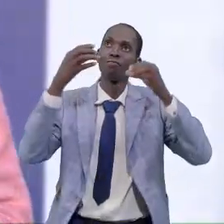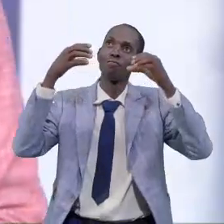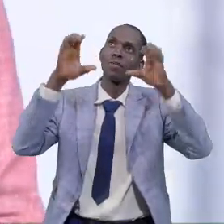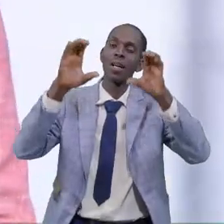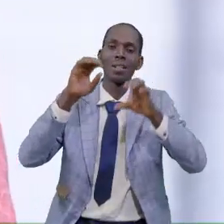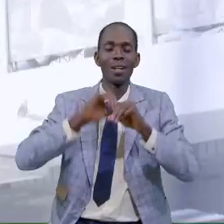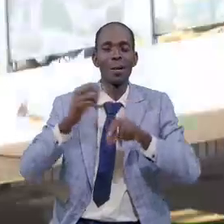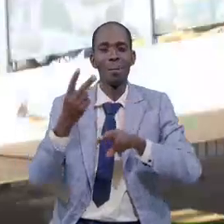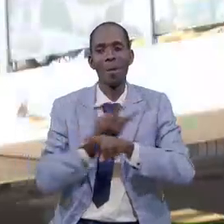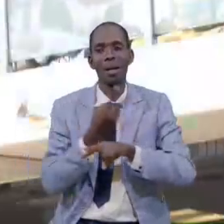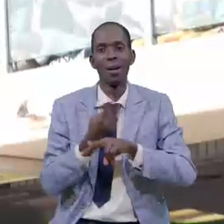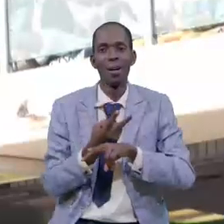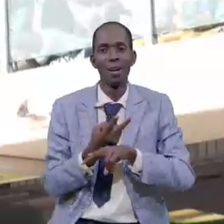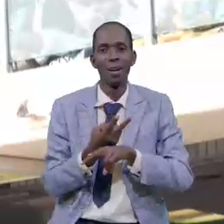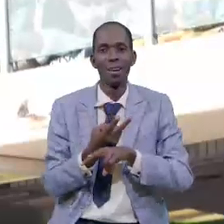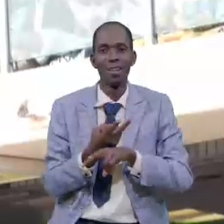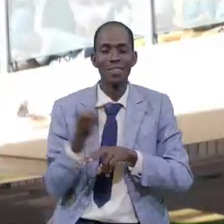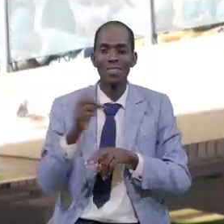You didn't answer that one.